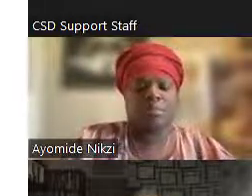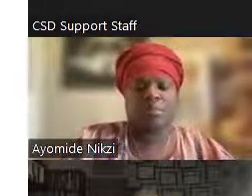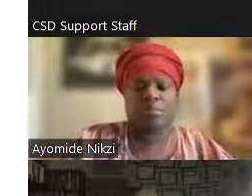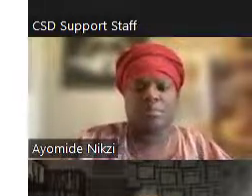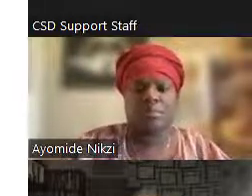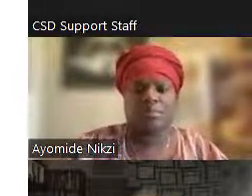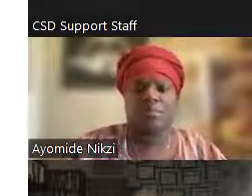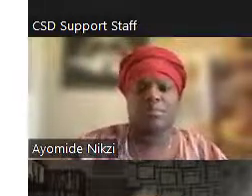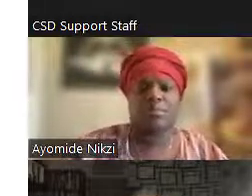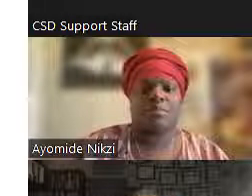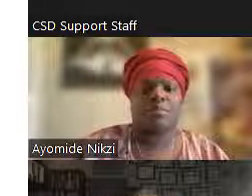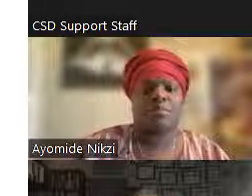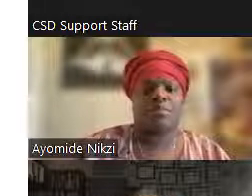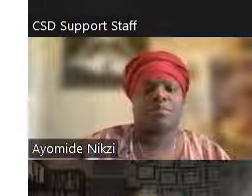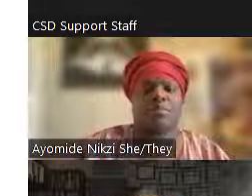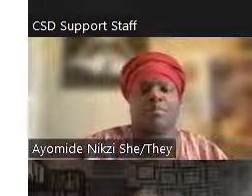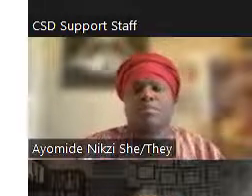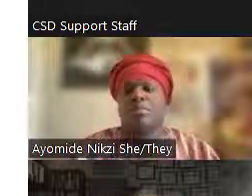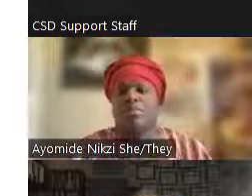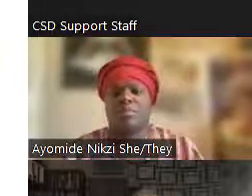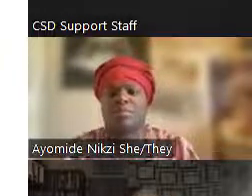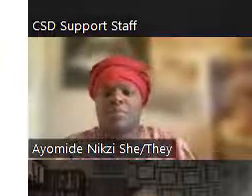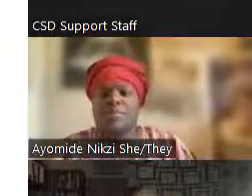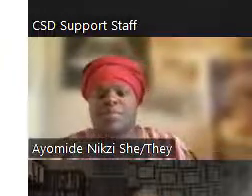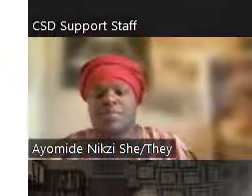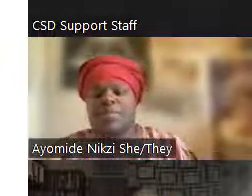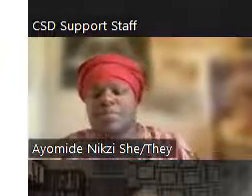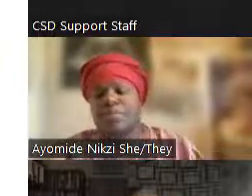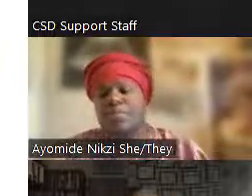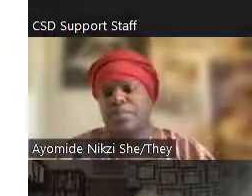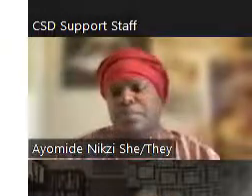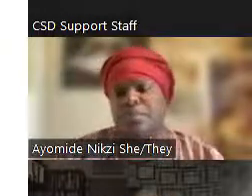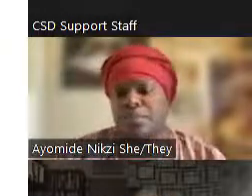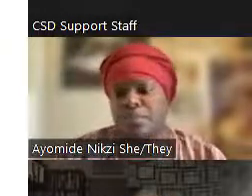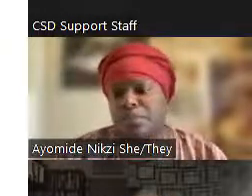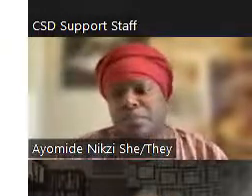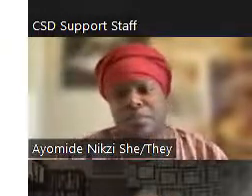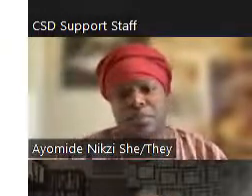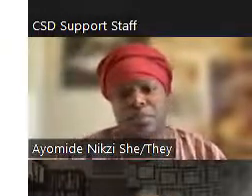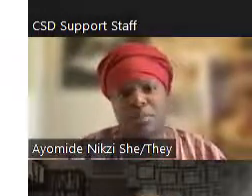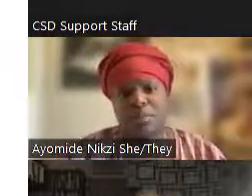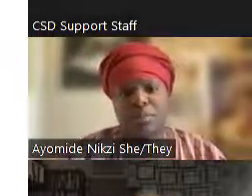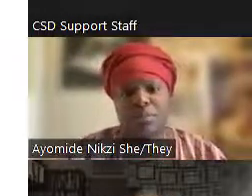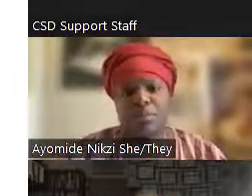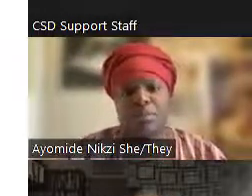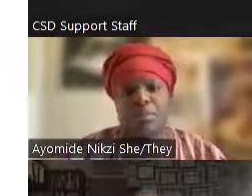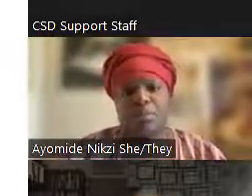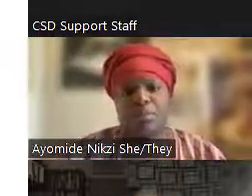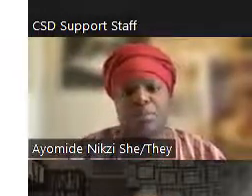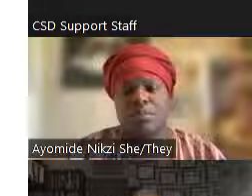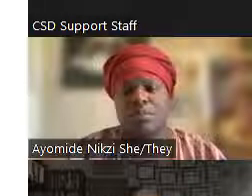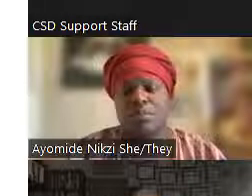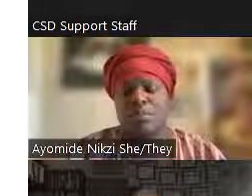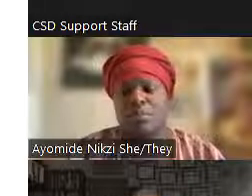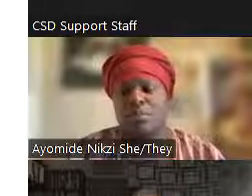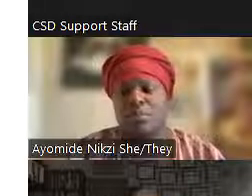agenda topics. We'd like to be clear that not all questions will be answered during the meeting, but if answered, both the question